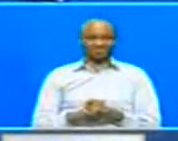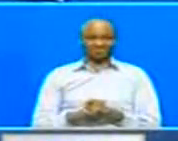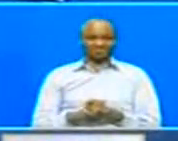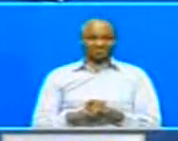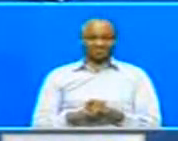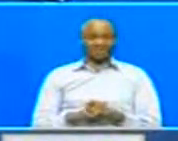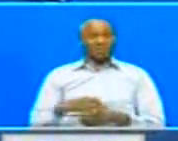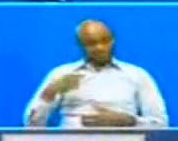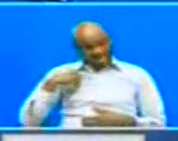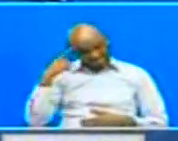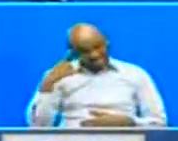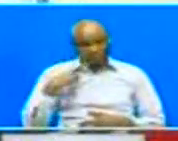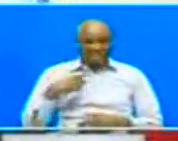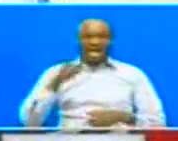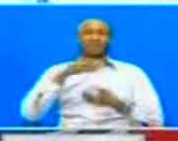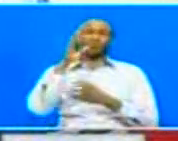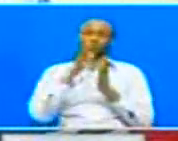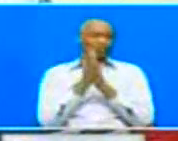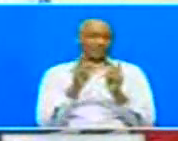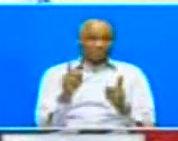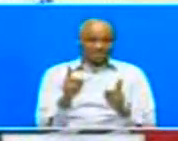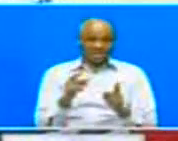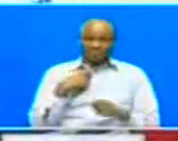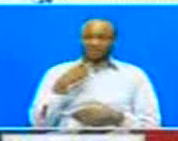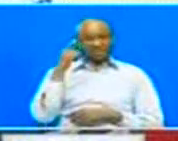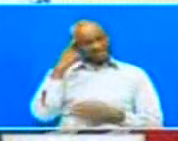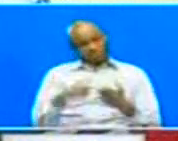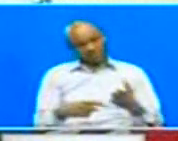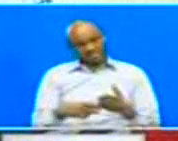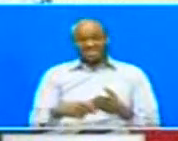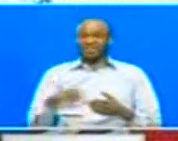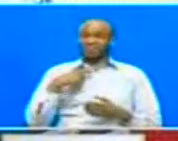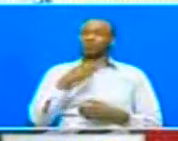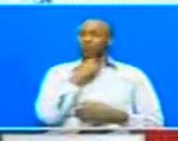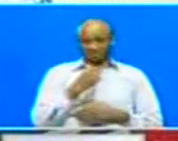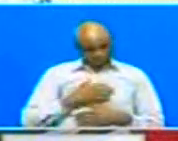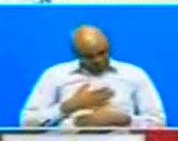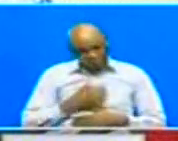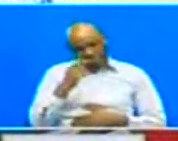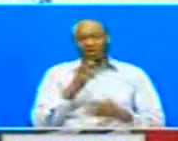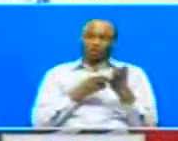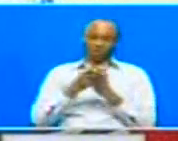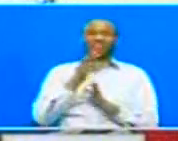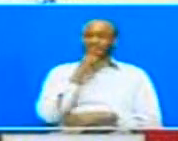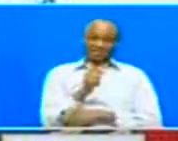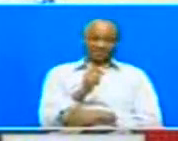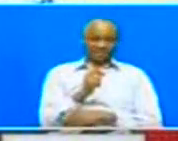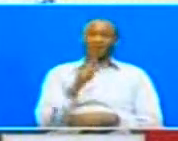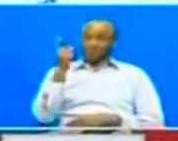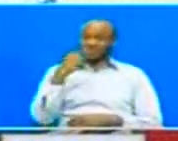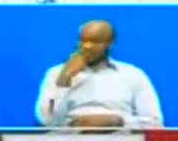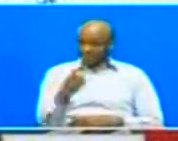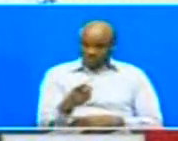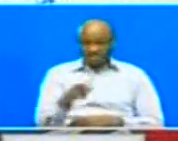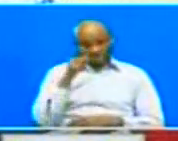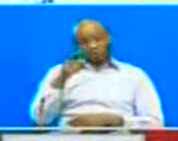Okay, fine. I do not think we are over intellectualizing this debate. No, not at all. But even Mheshimiwa likes me to be brutally honest now. Okay. First of all, I've said that